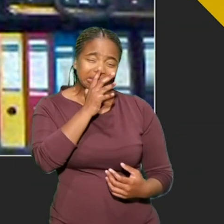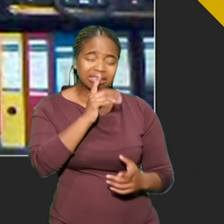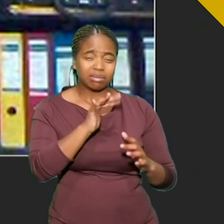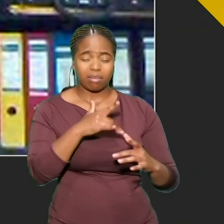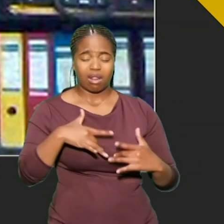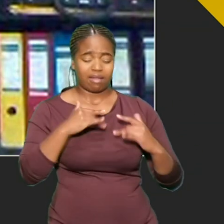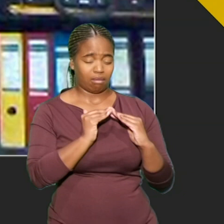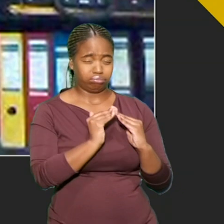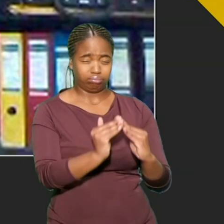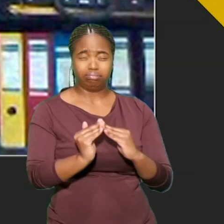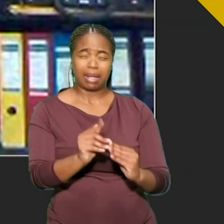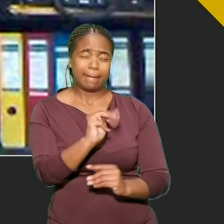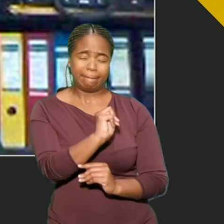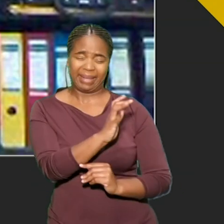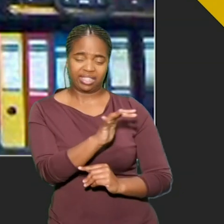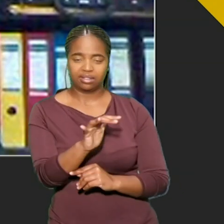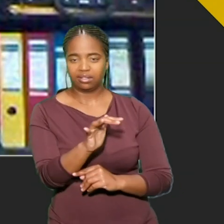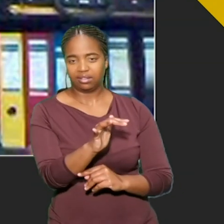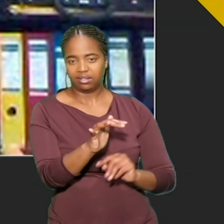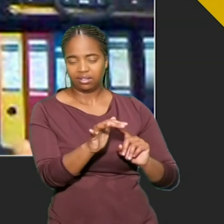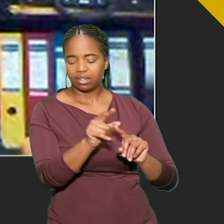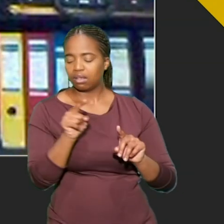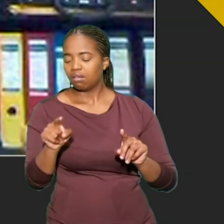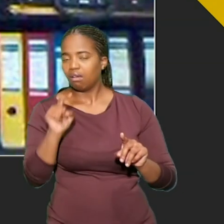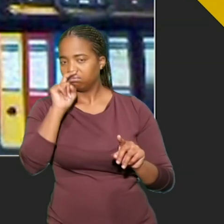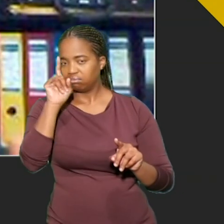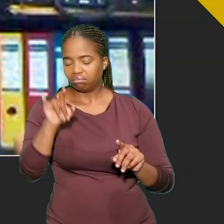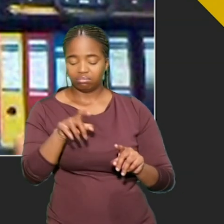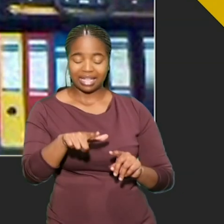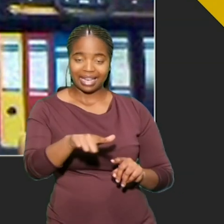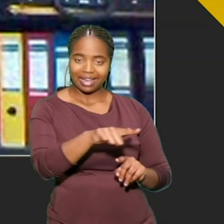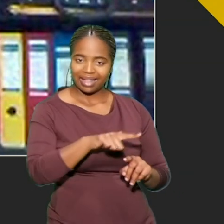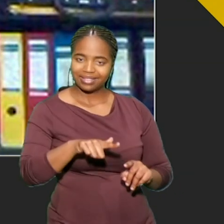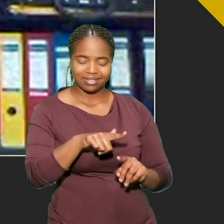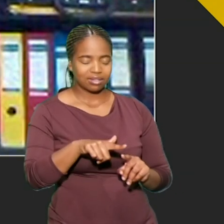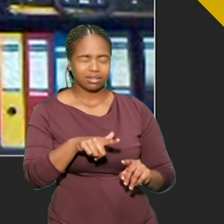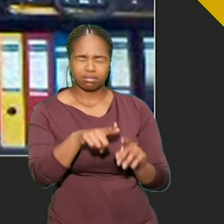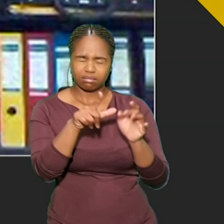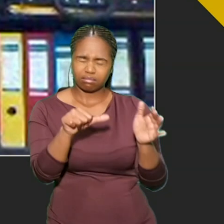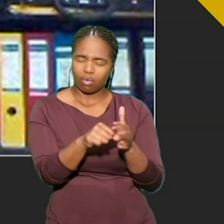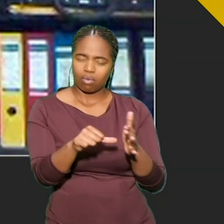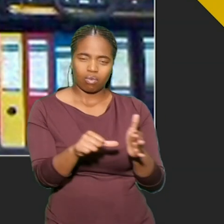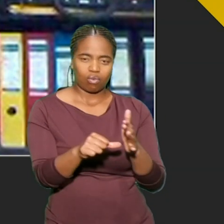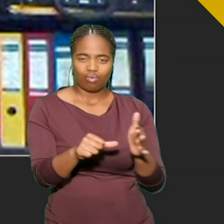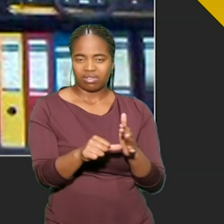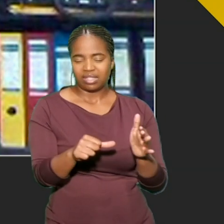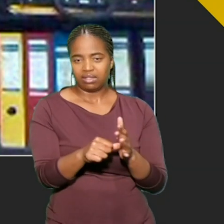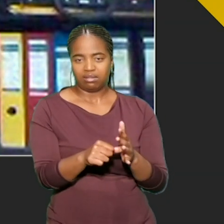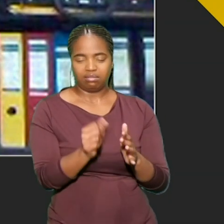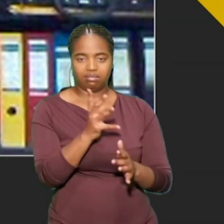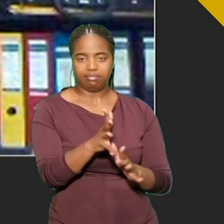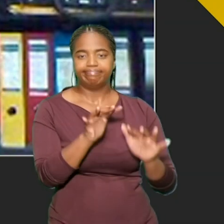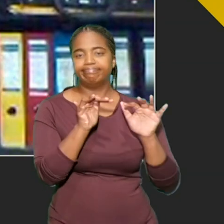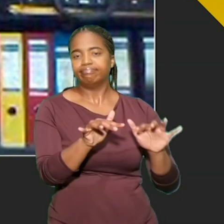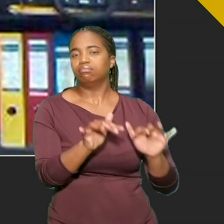runs into millions. Okay? So land is always an important resource for society. And